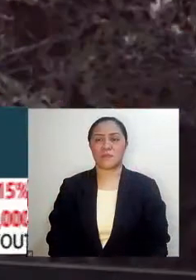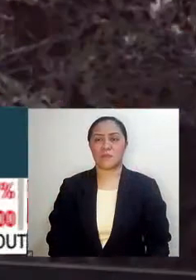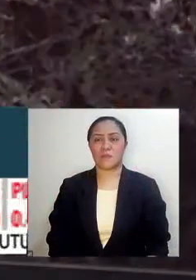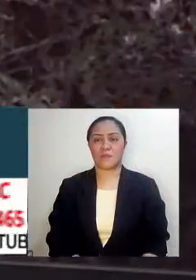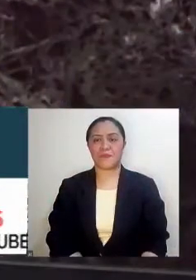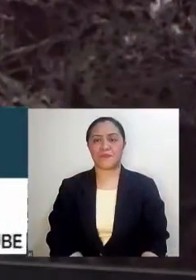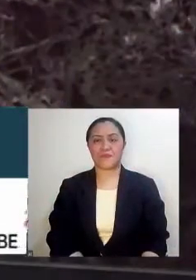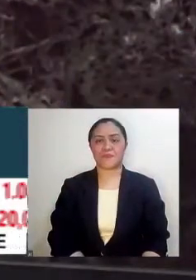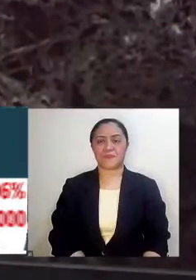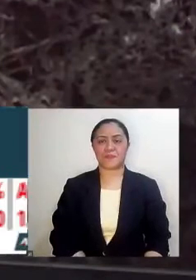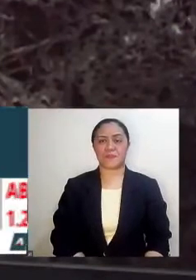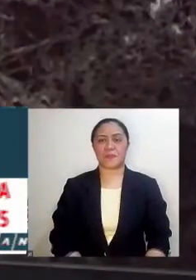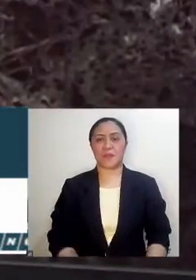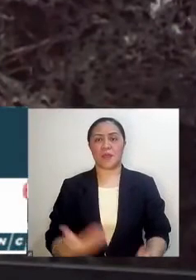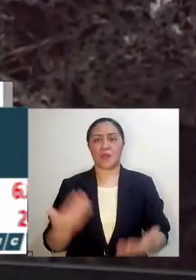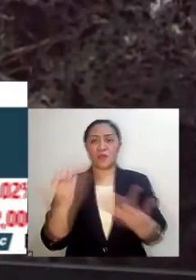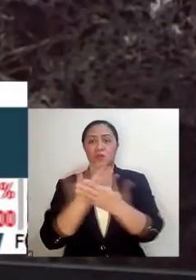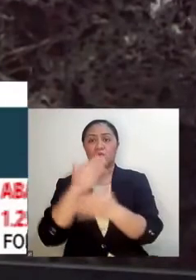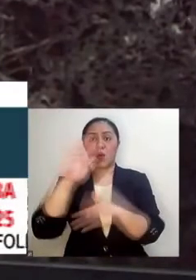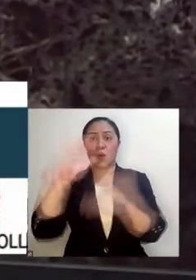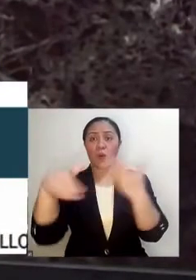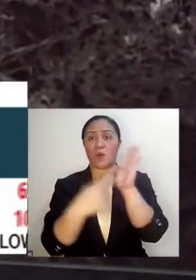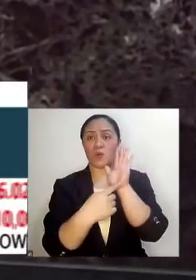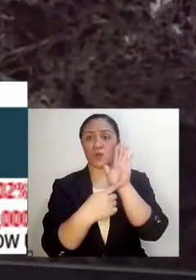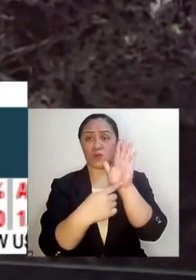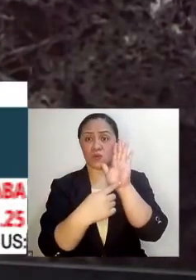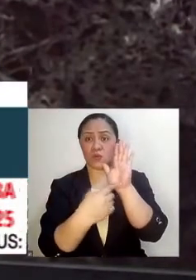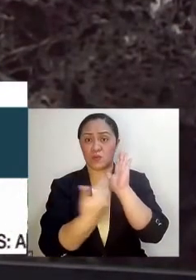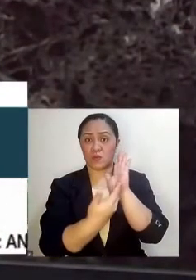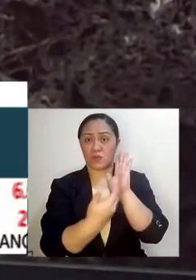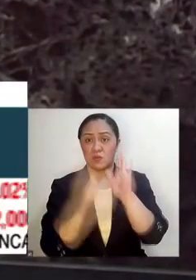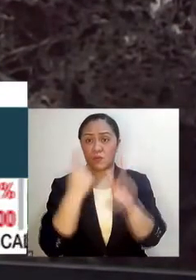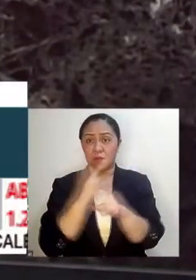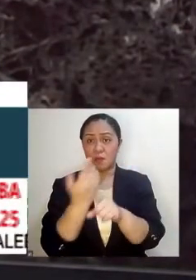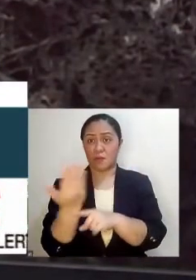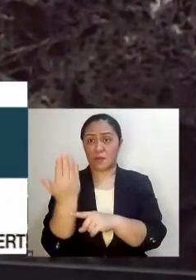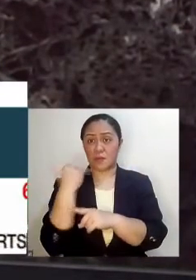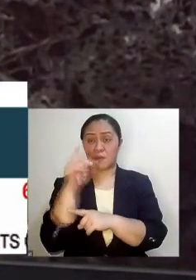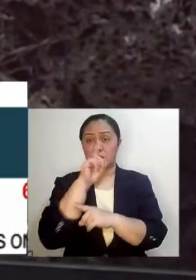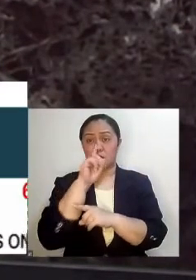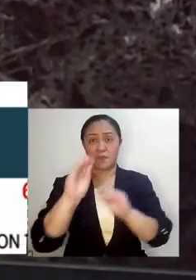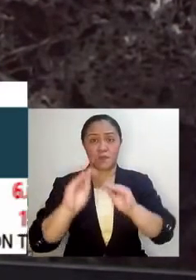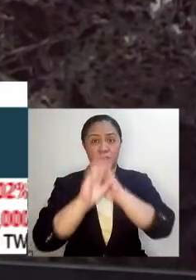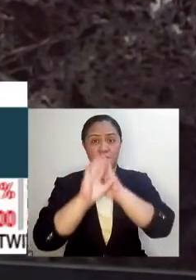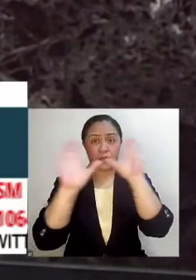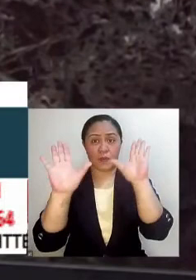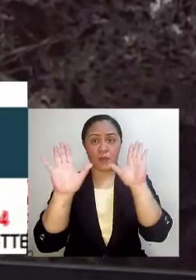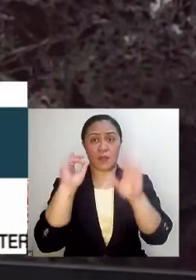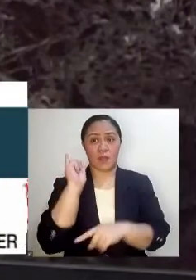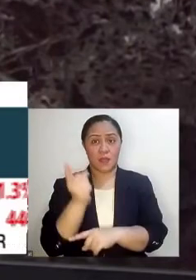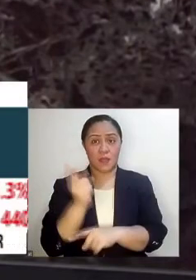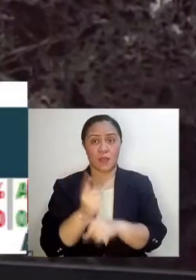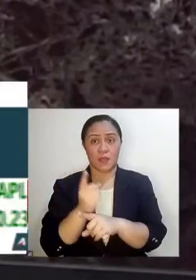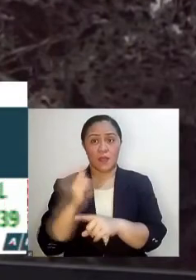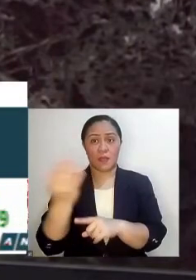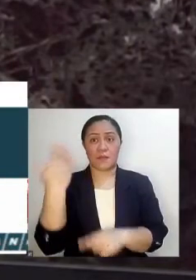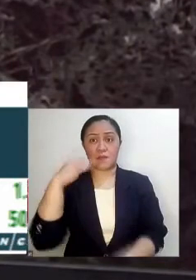You've seen all the evidence so far. And this is clear. On January